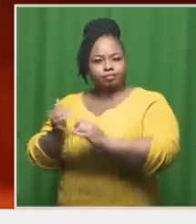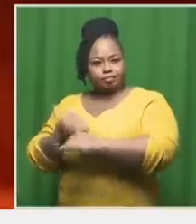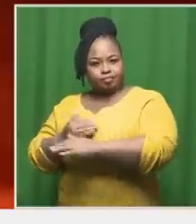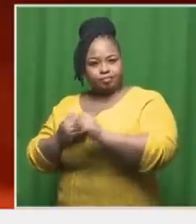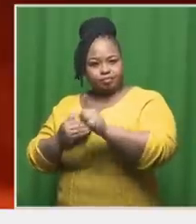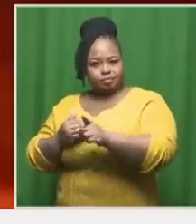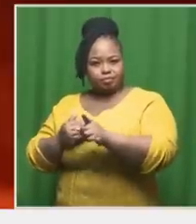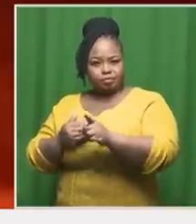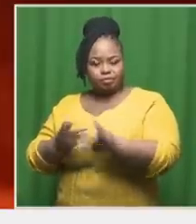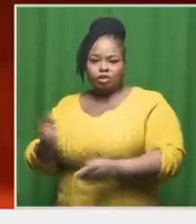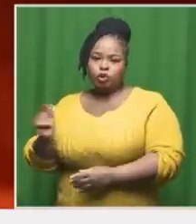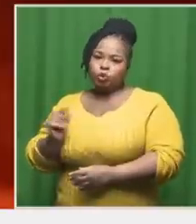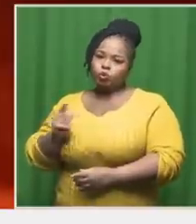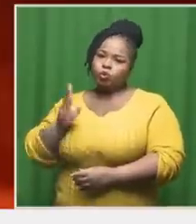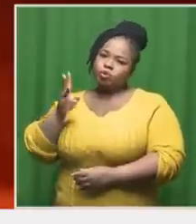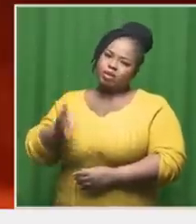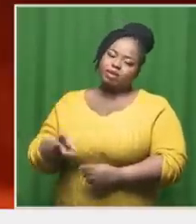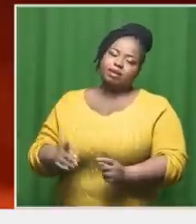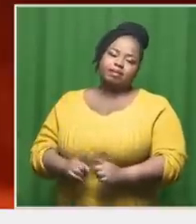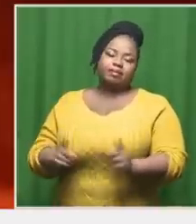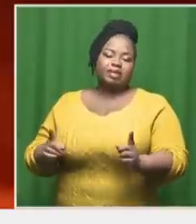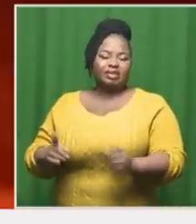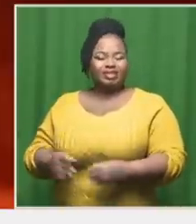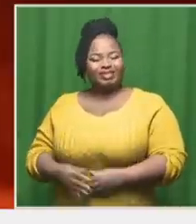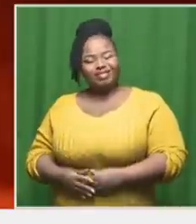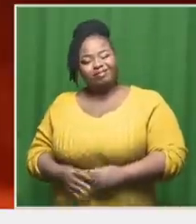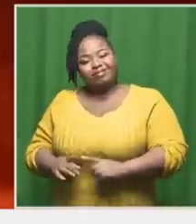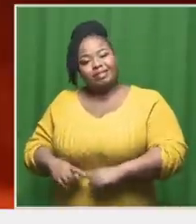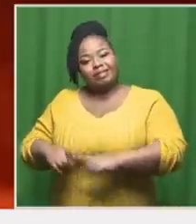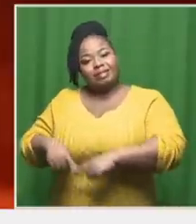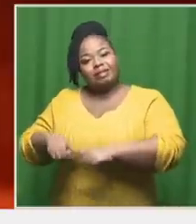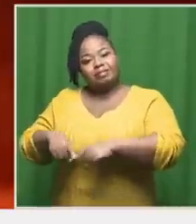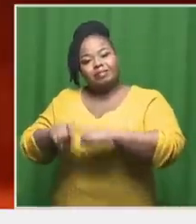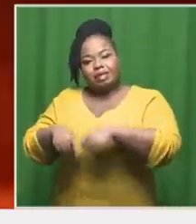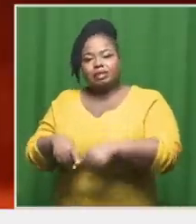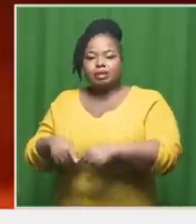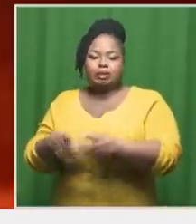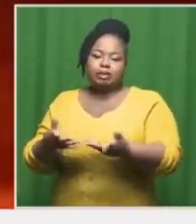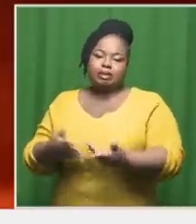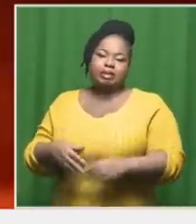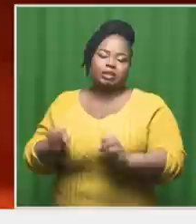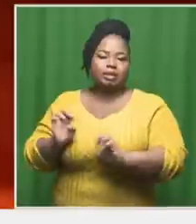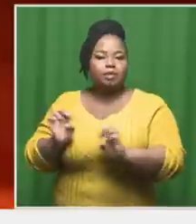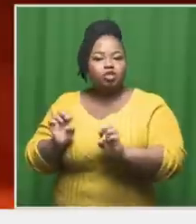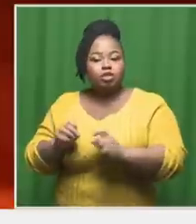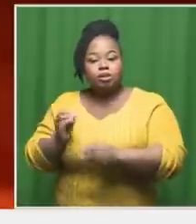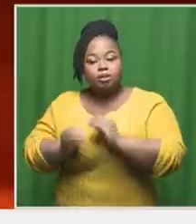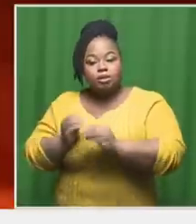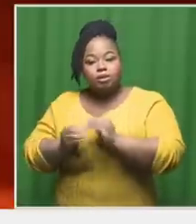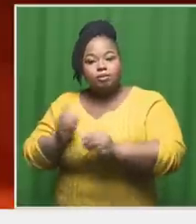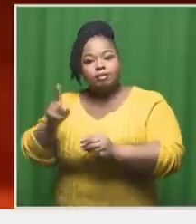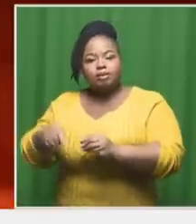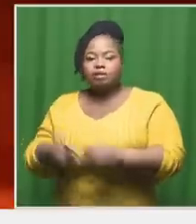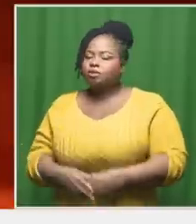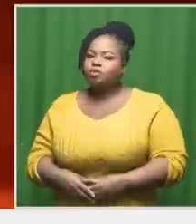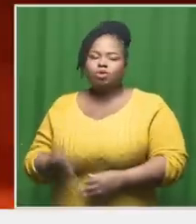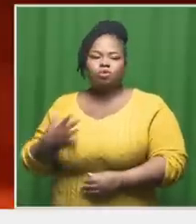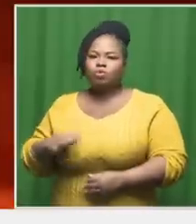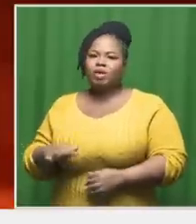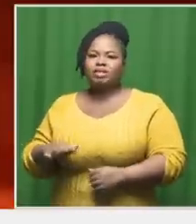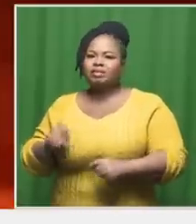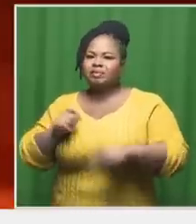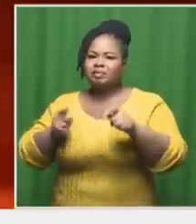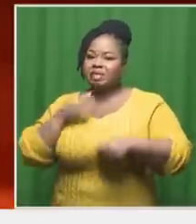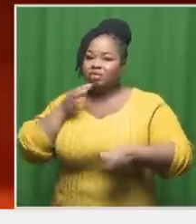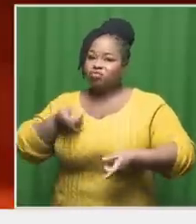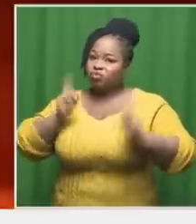move through as soon as possible, but that is very much dependent on any emergency repairs that need to be carried out. We don't want to expose anyone to